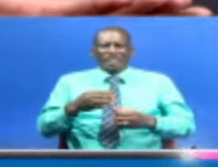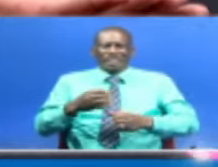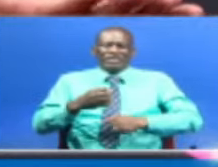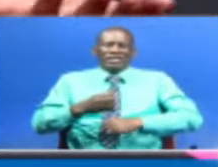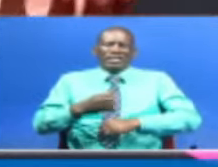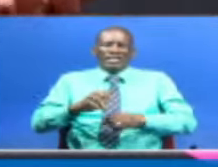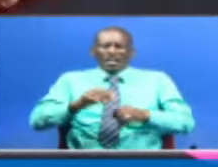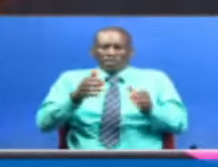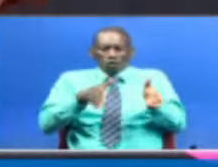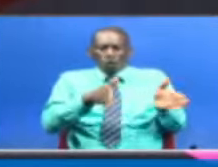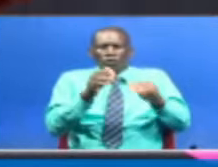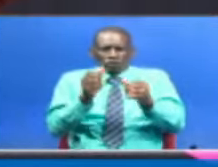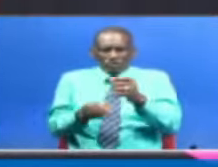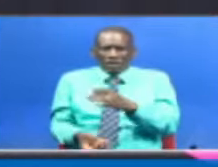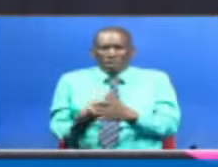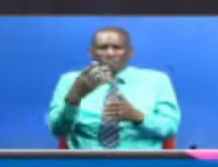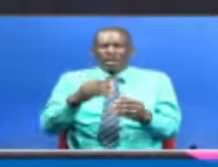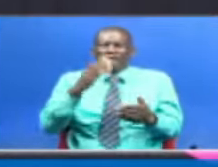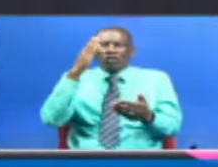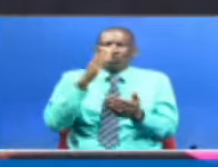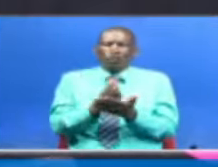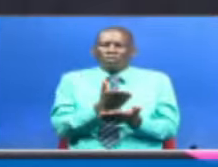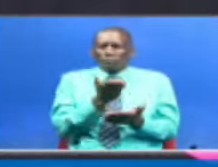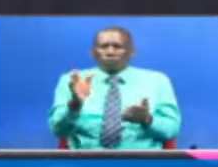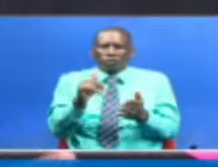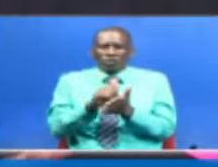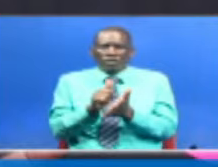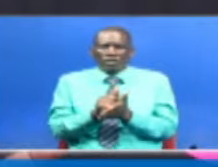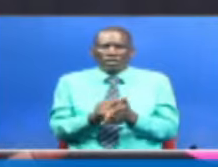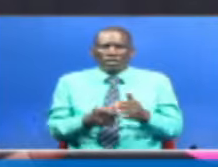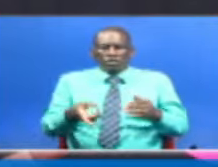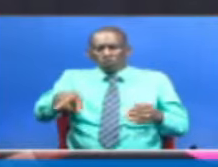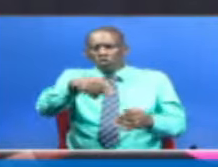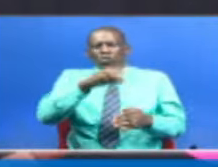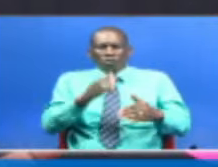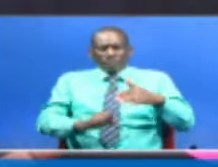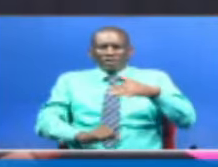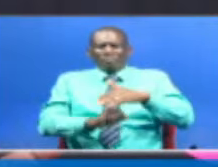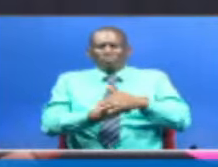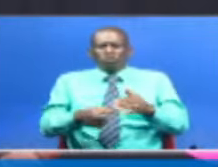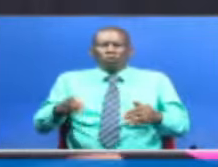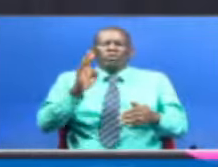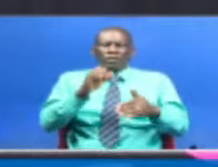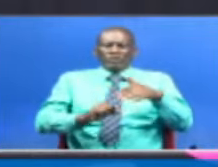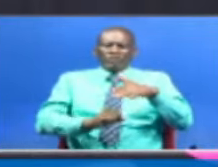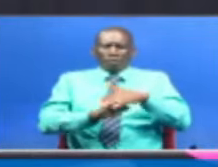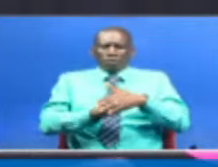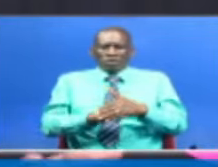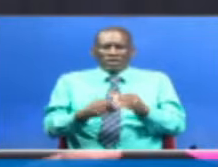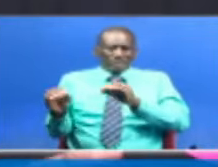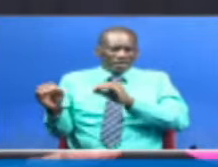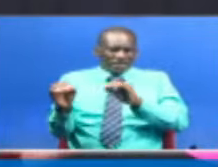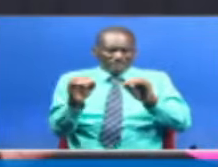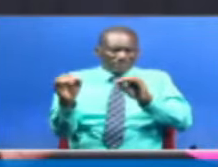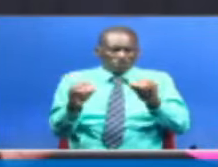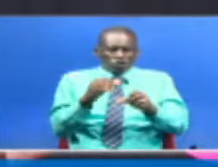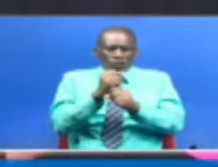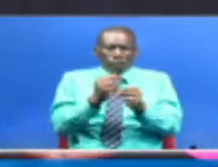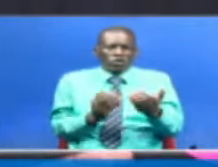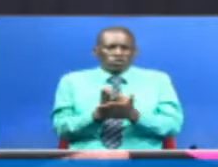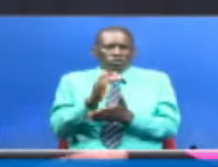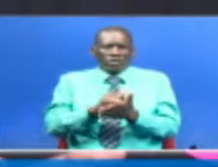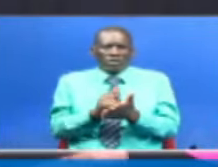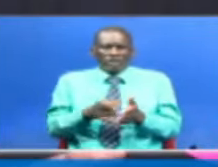that will arise, and I can assure you we'll be supporting the transition to ensure that